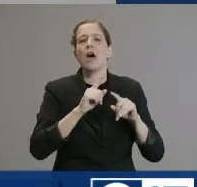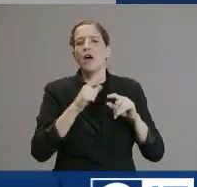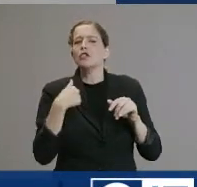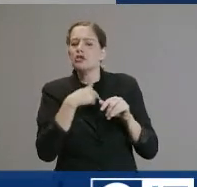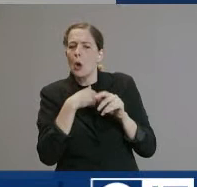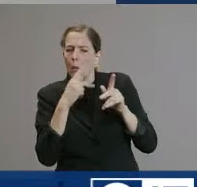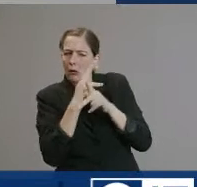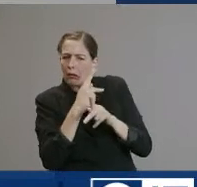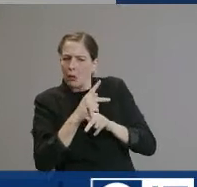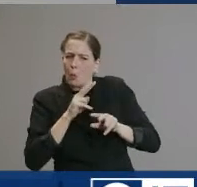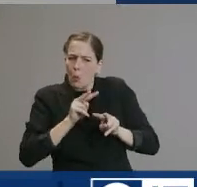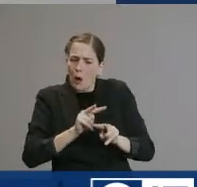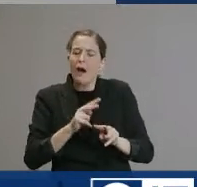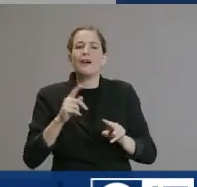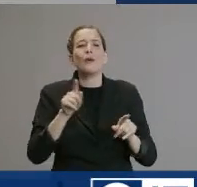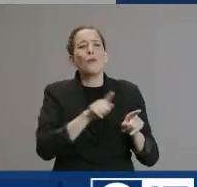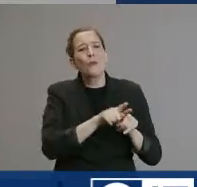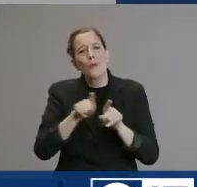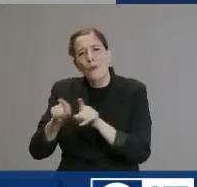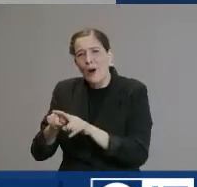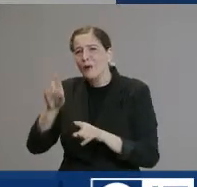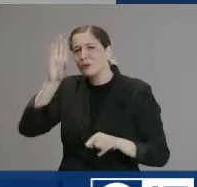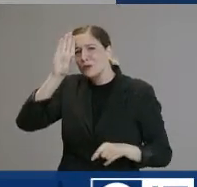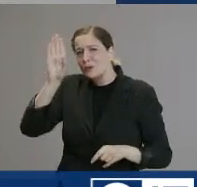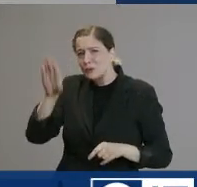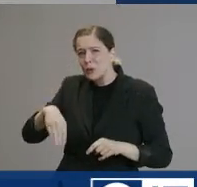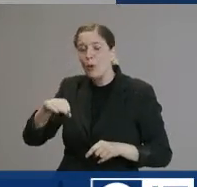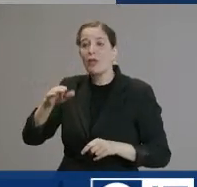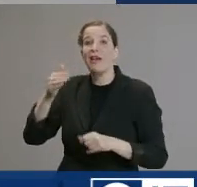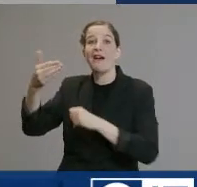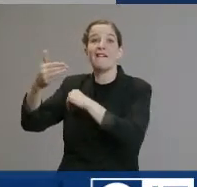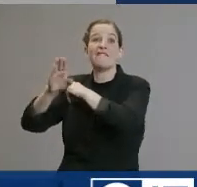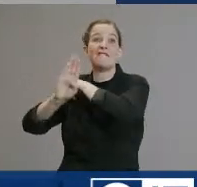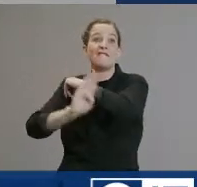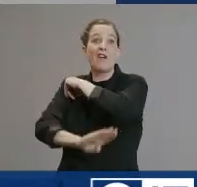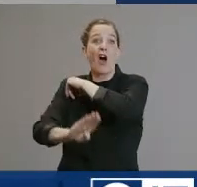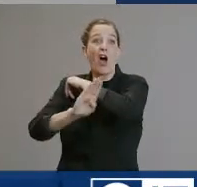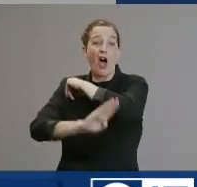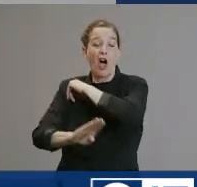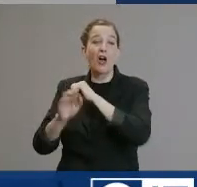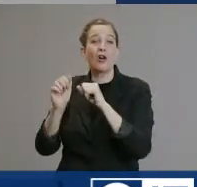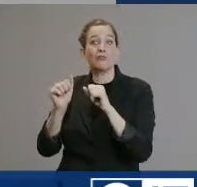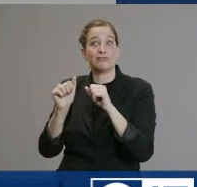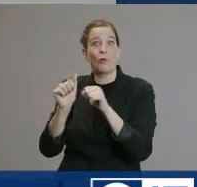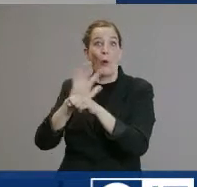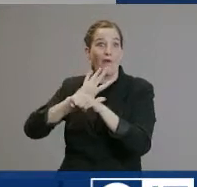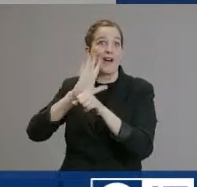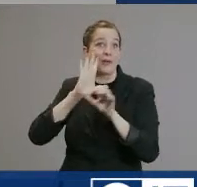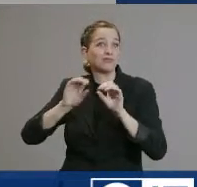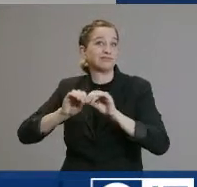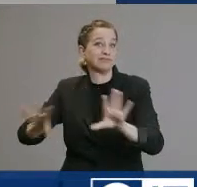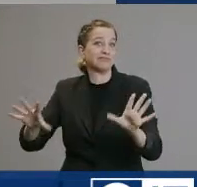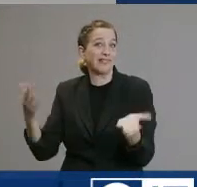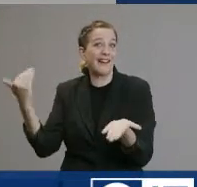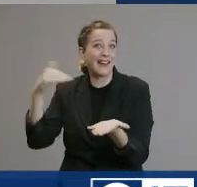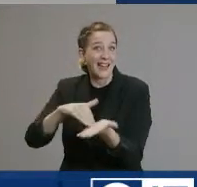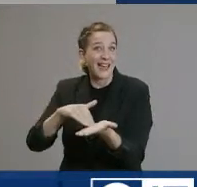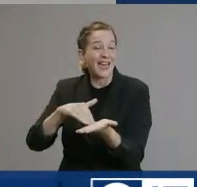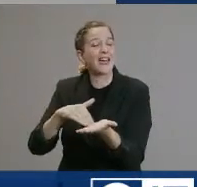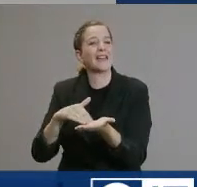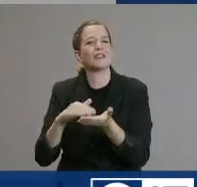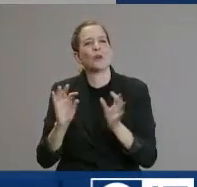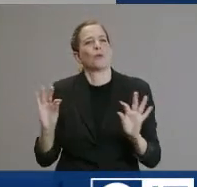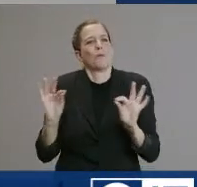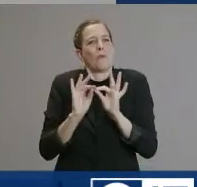to return in the fall. And we want to be prepared for whatever may come. And